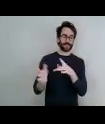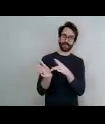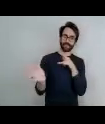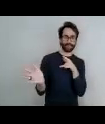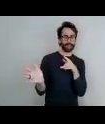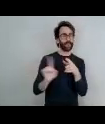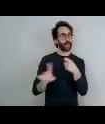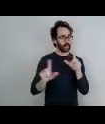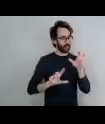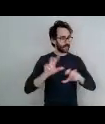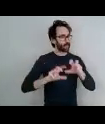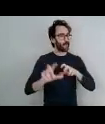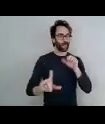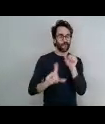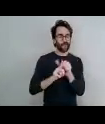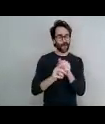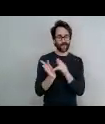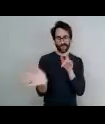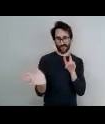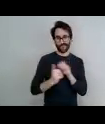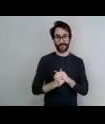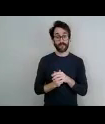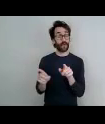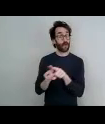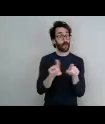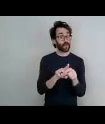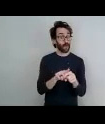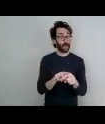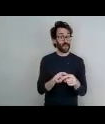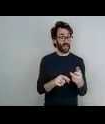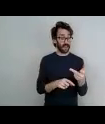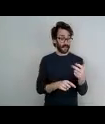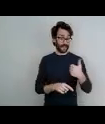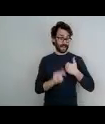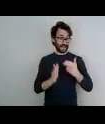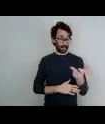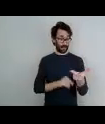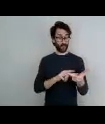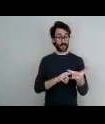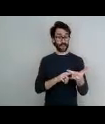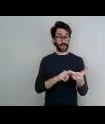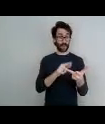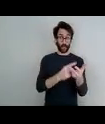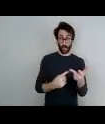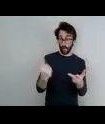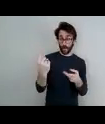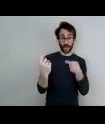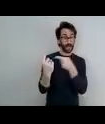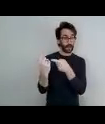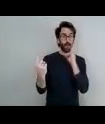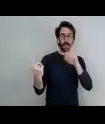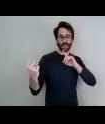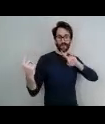else we know? That only 1 of 3 Canadians who have ever been approached to participate in a fraudulent opportunity will ever report